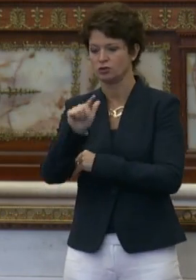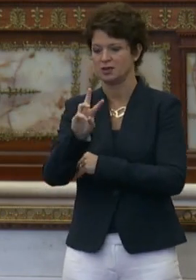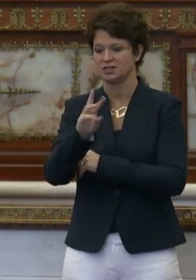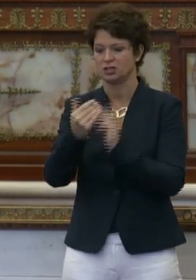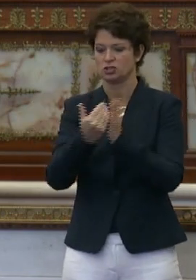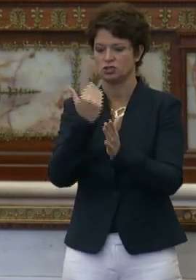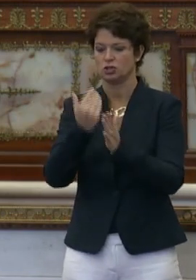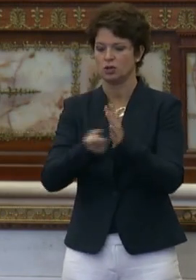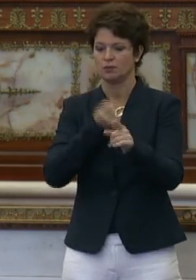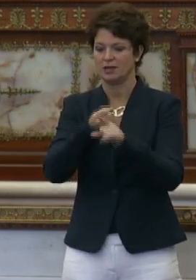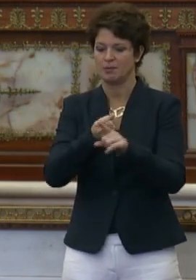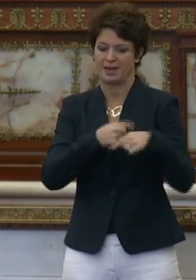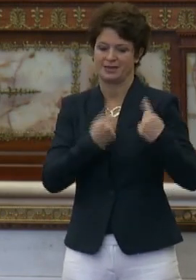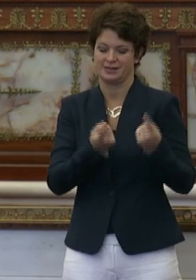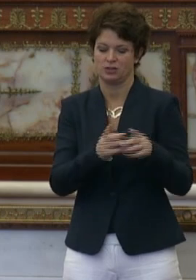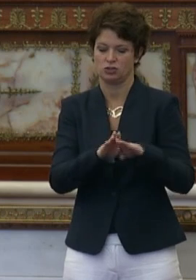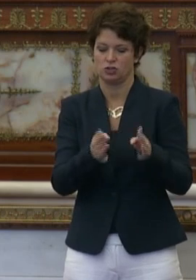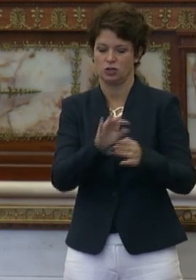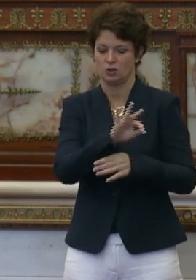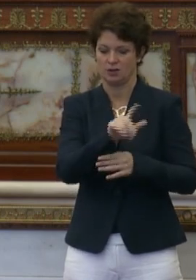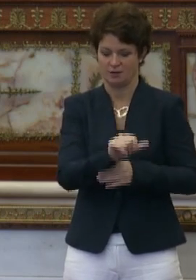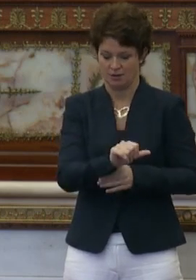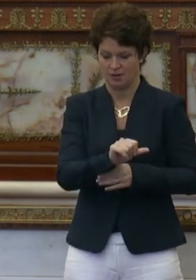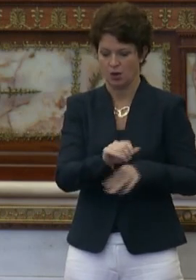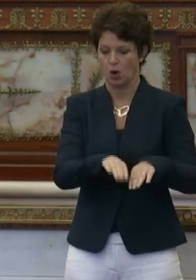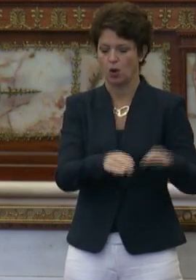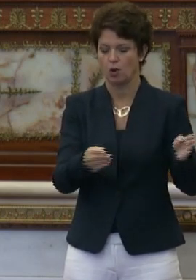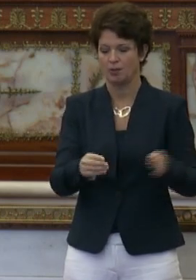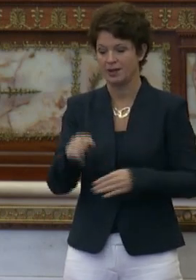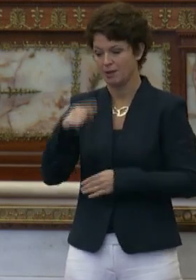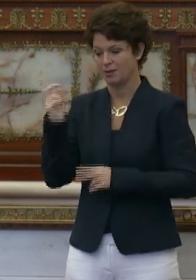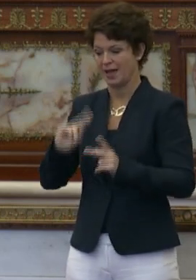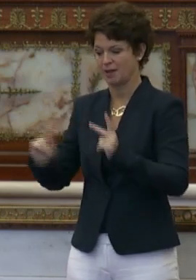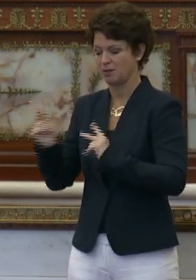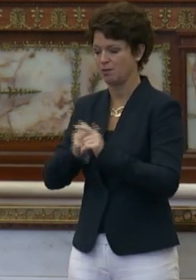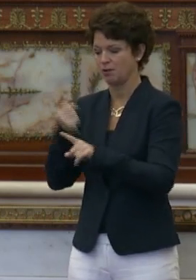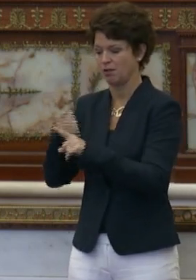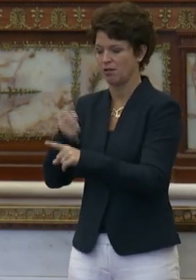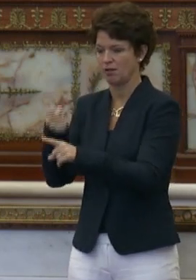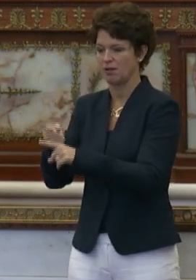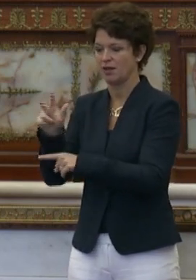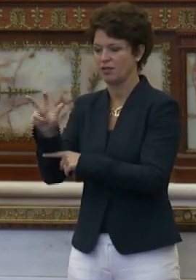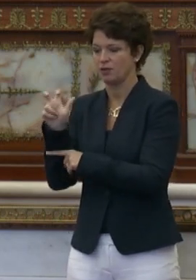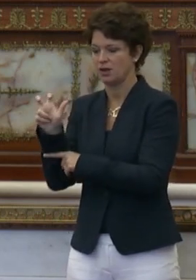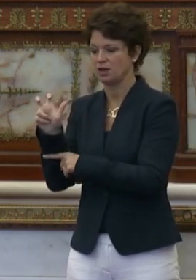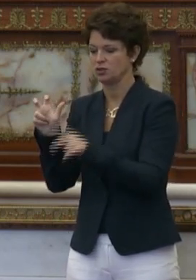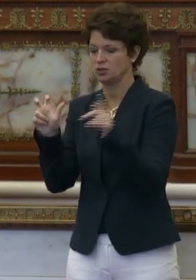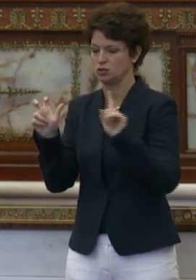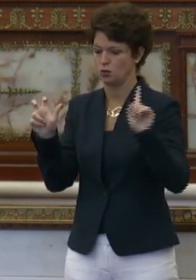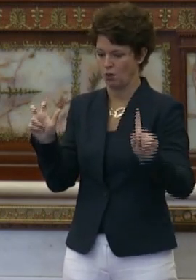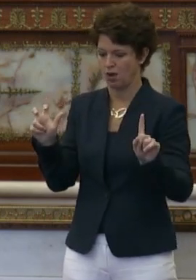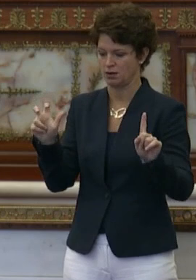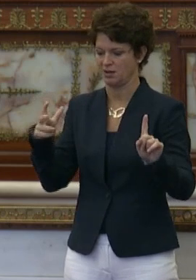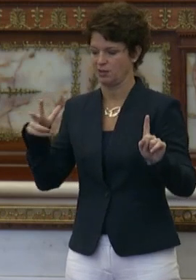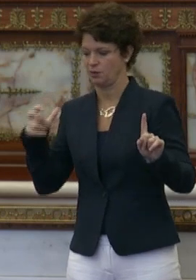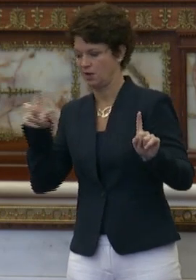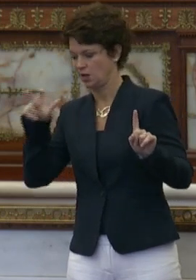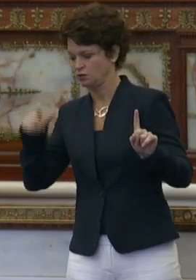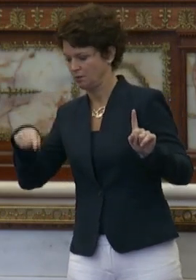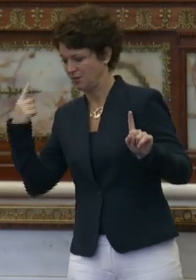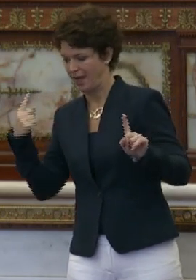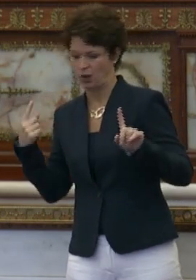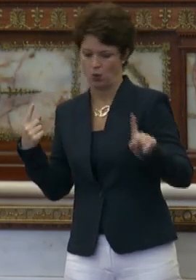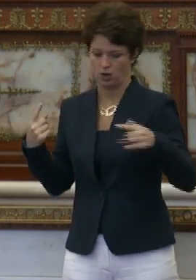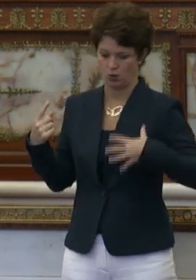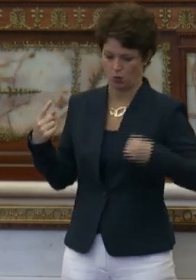cases yesterday since they reopened. Black people are dying from coronavirus at three times the rate of white people. 2 million total cases in the